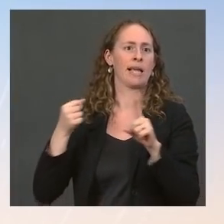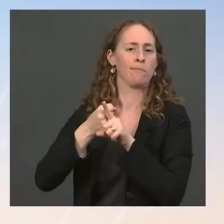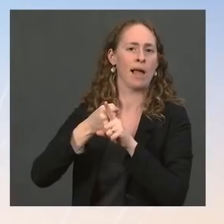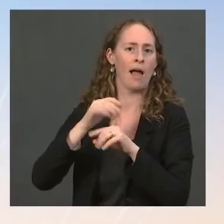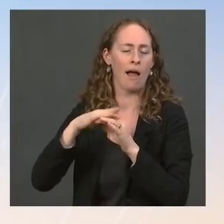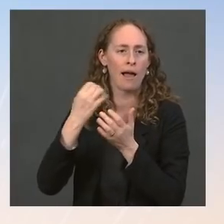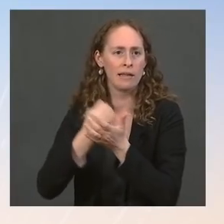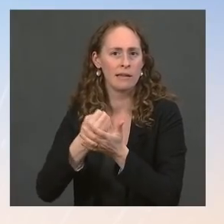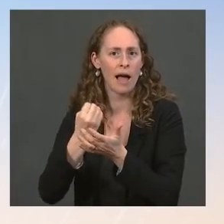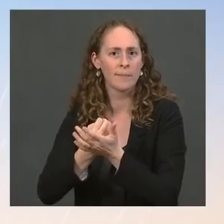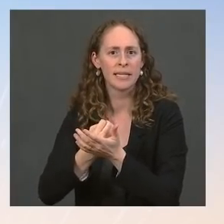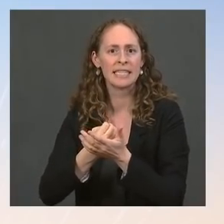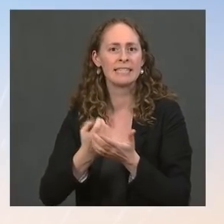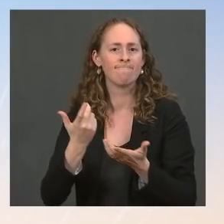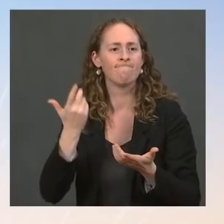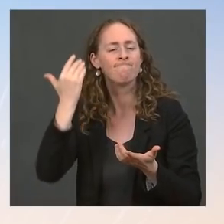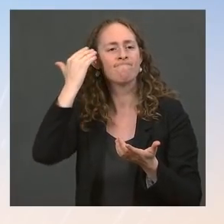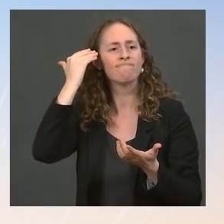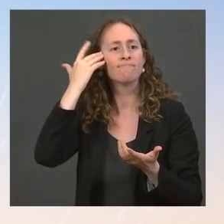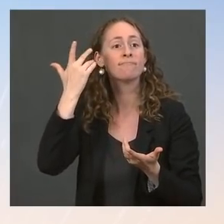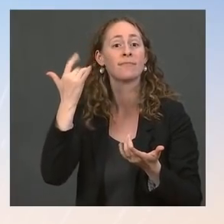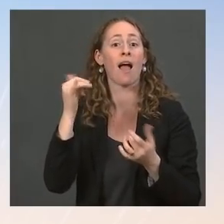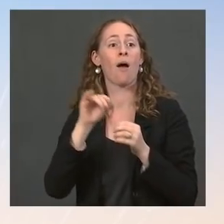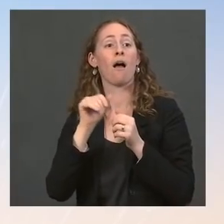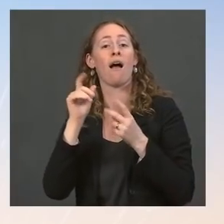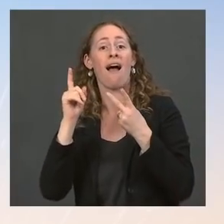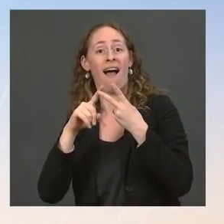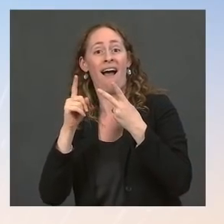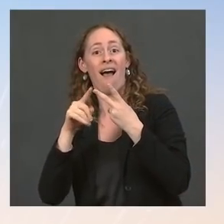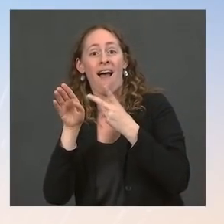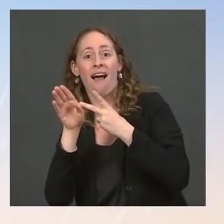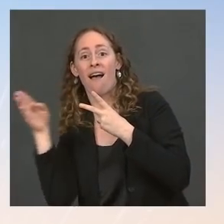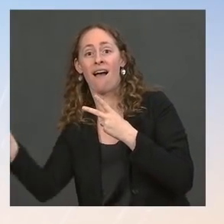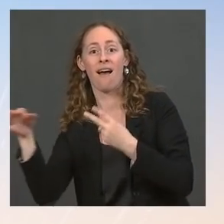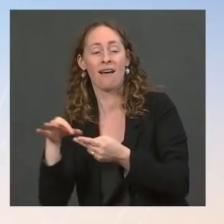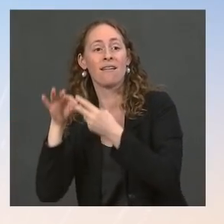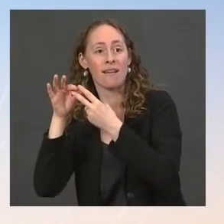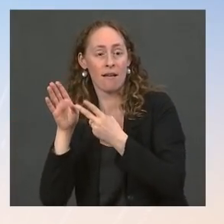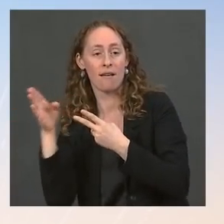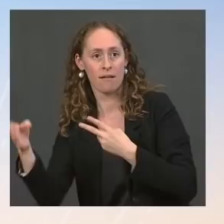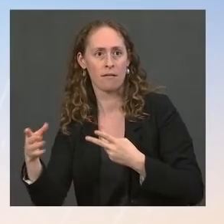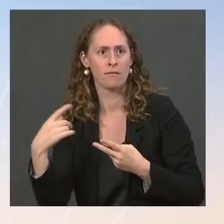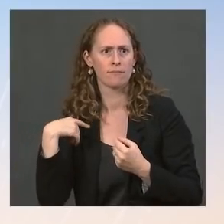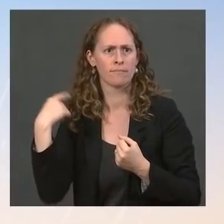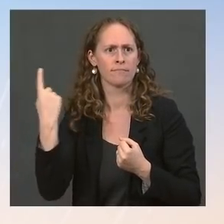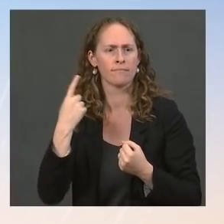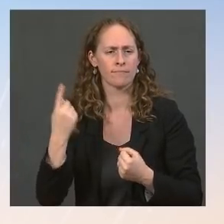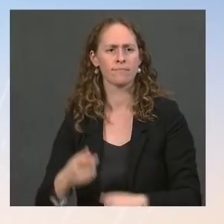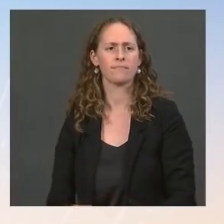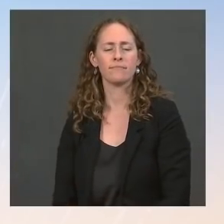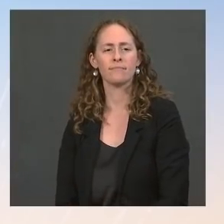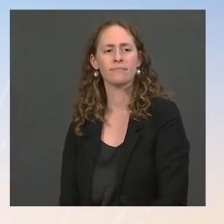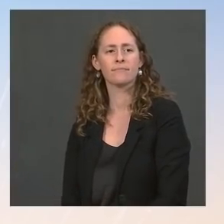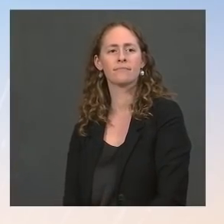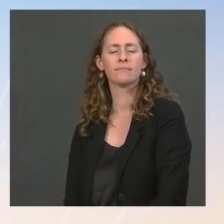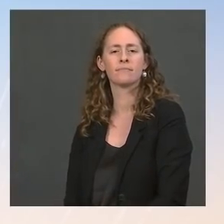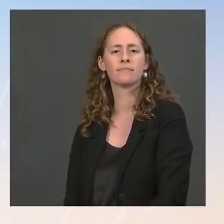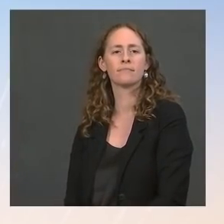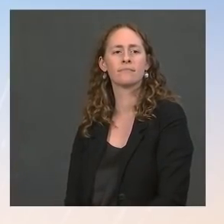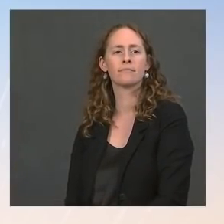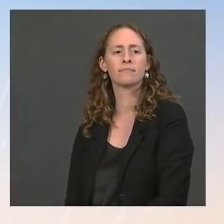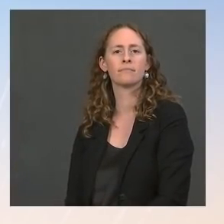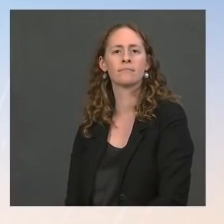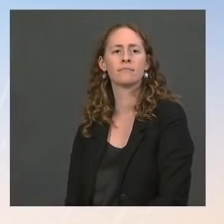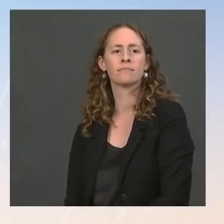Would the reconciliation bill be enough to prevent a winter recession if the Democrats agreed to the Manchin